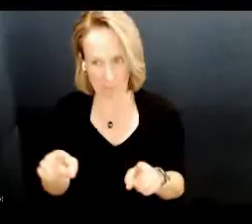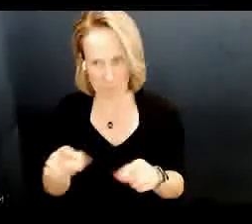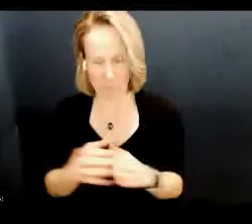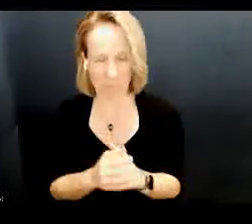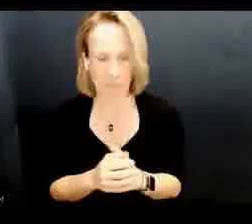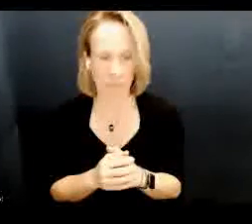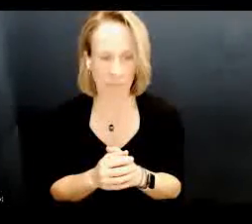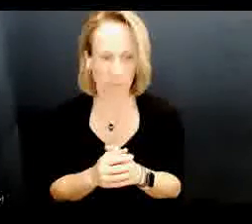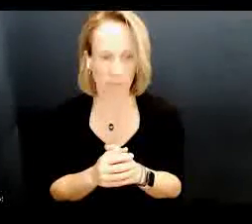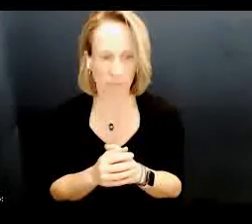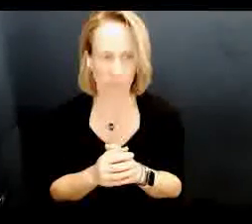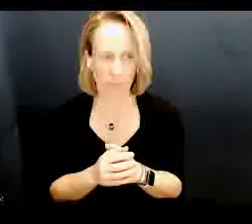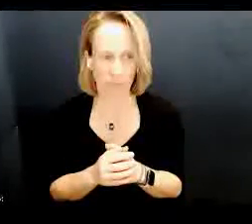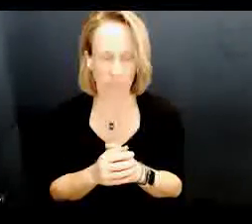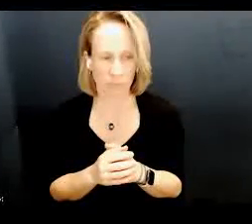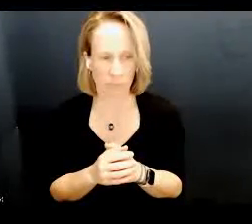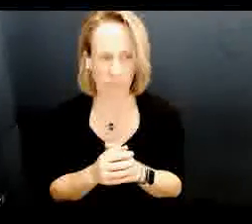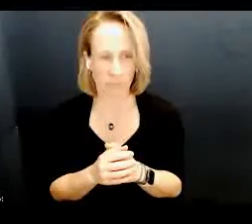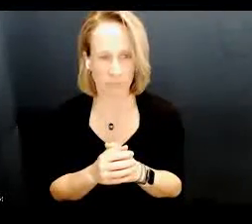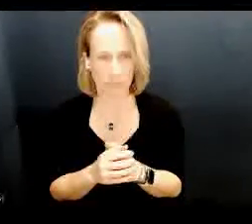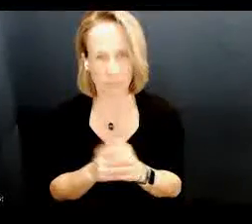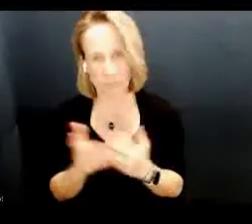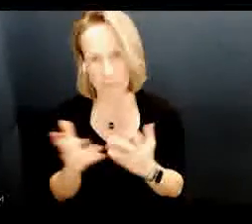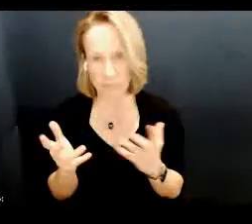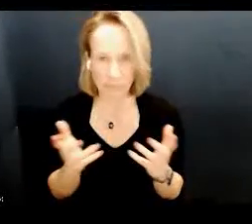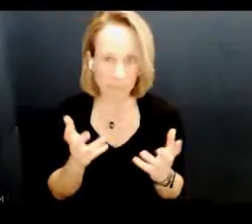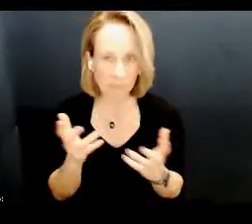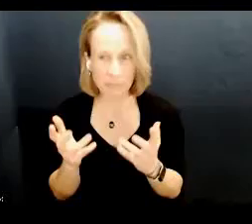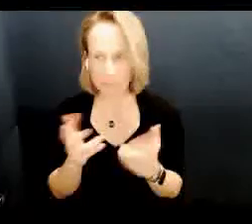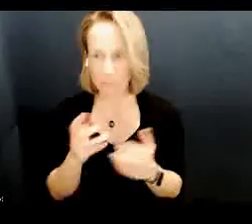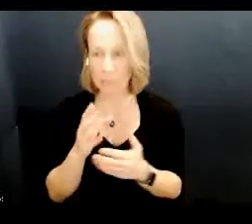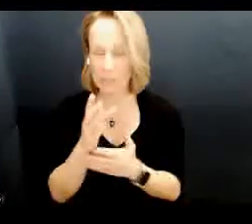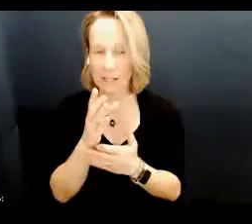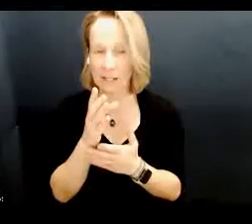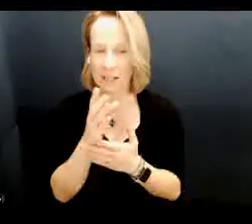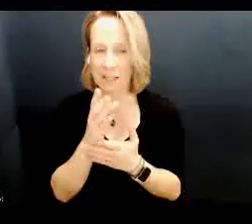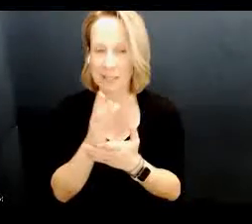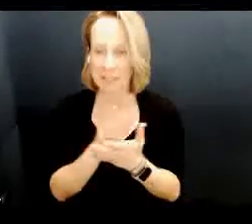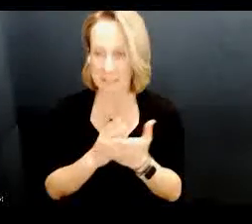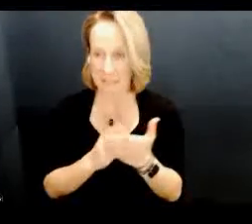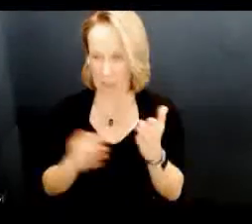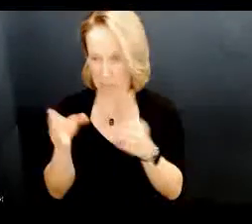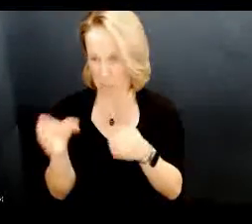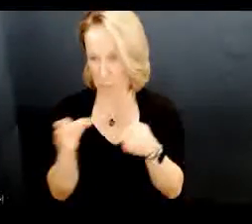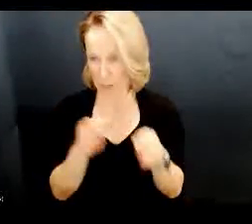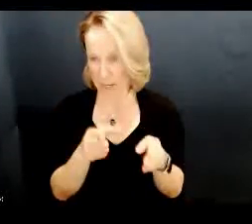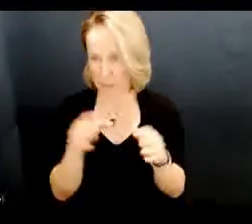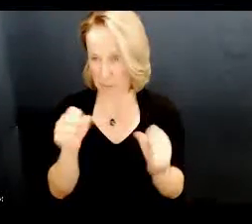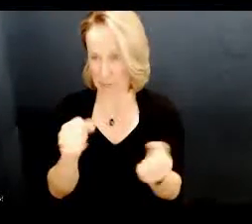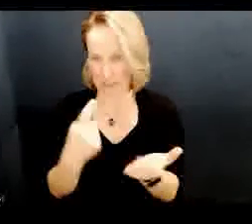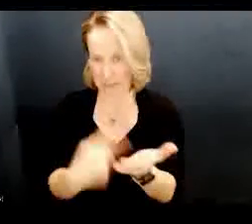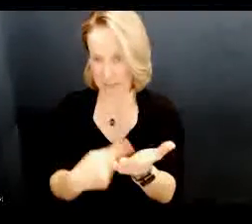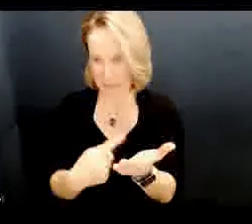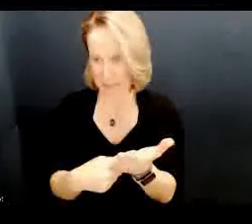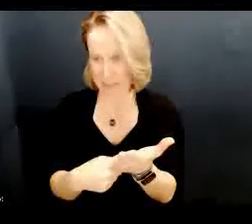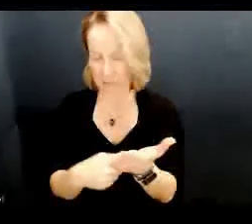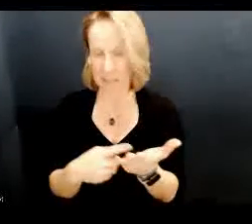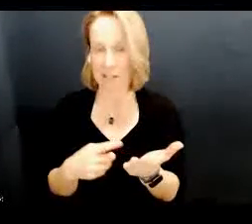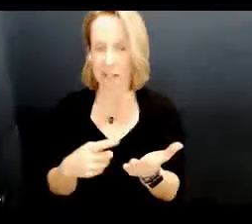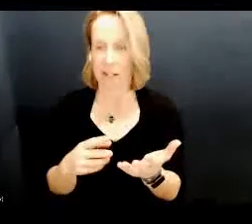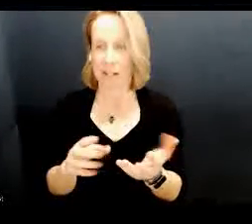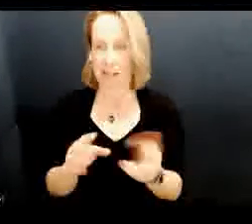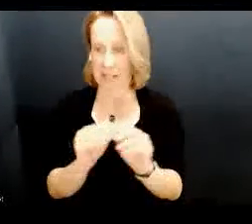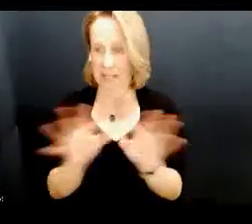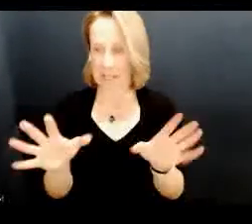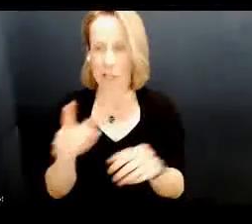some ways we can talk about this is making it really clear who can and can't be involved